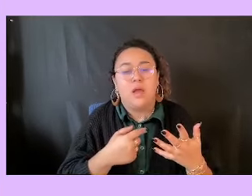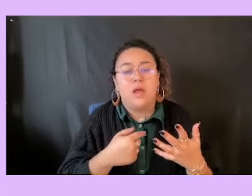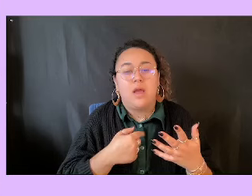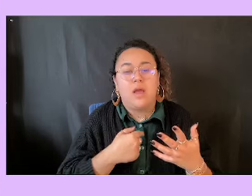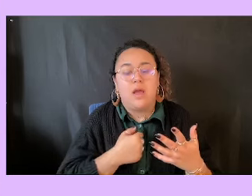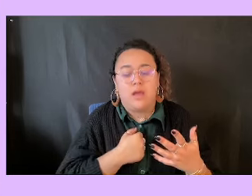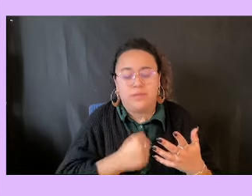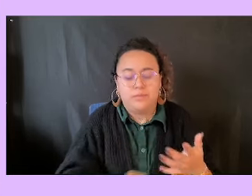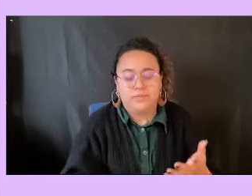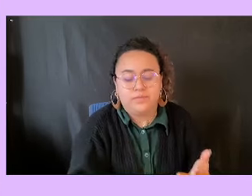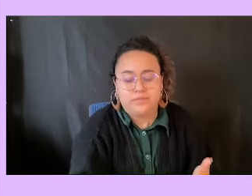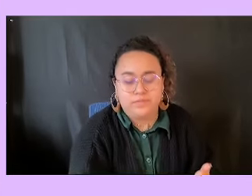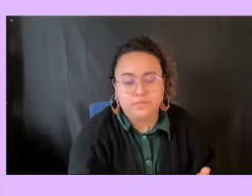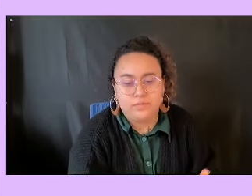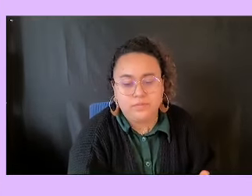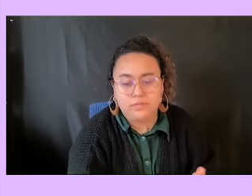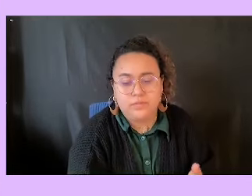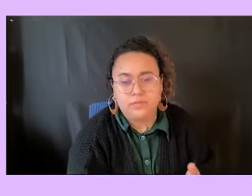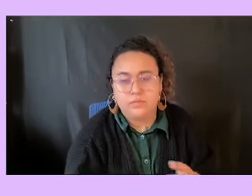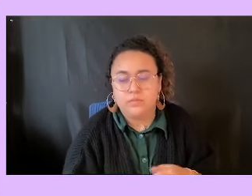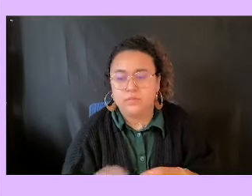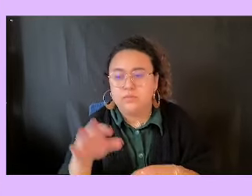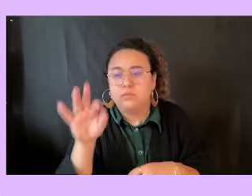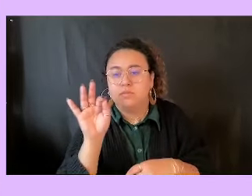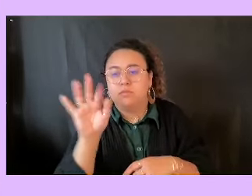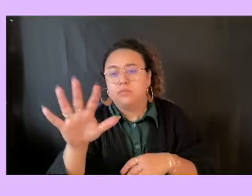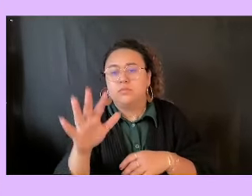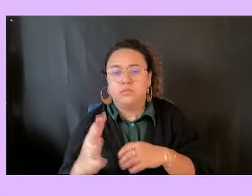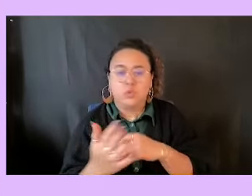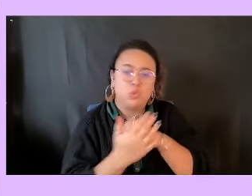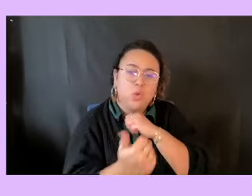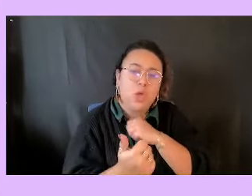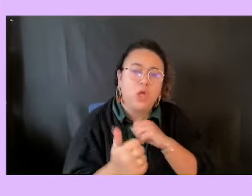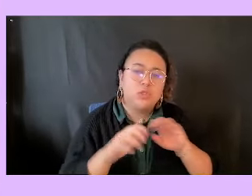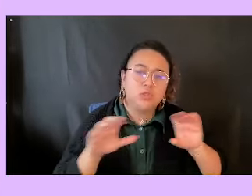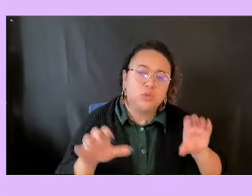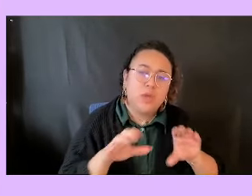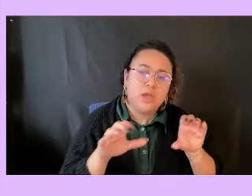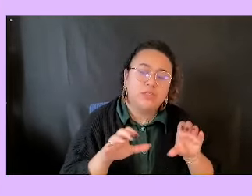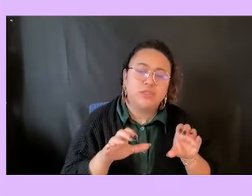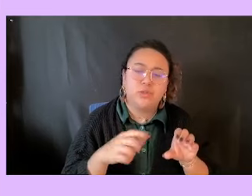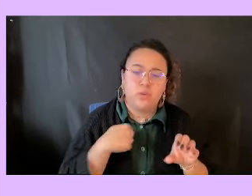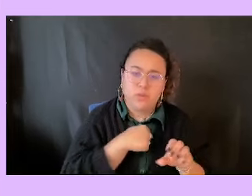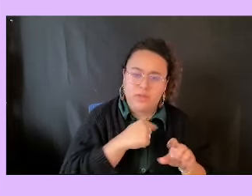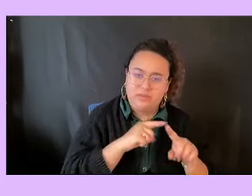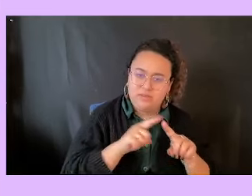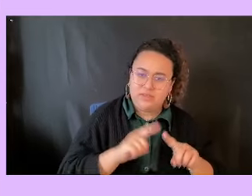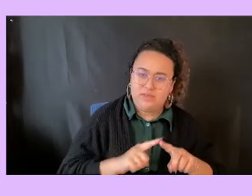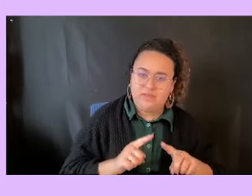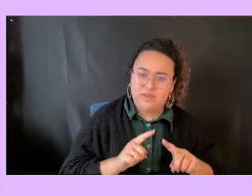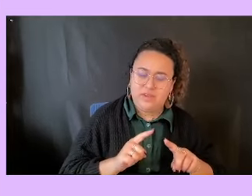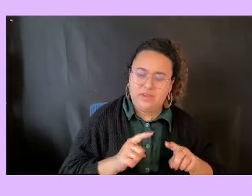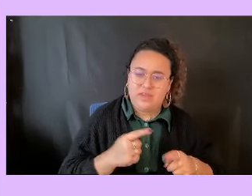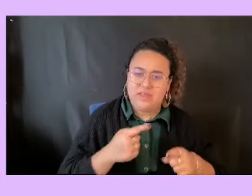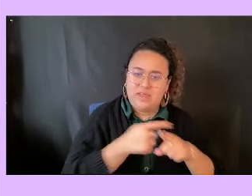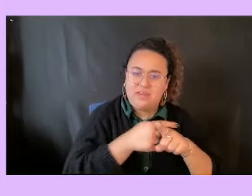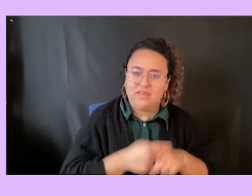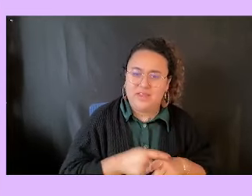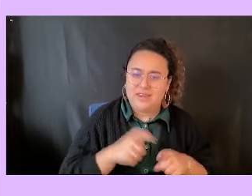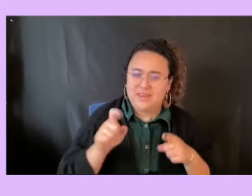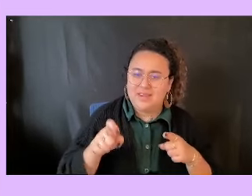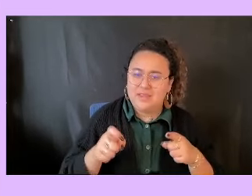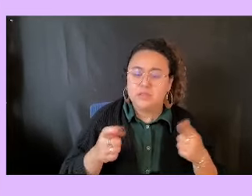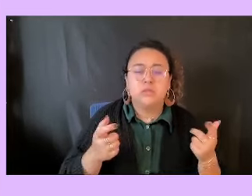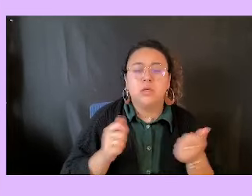toss that out as a provocation, recognizing that, okay, when we have all of these different competing, conflicting needs, how are